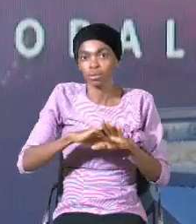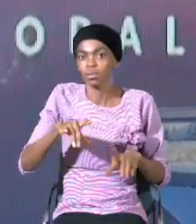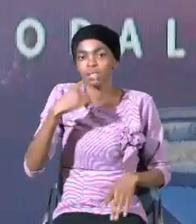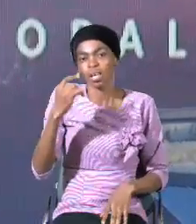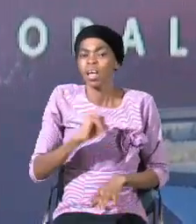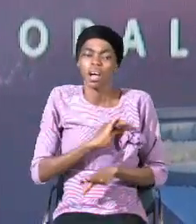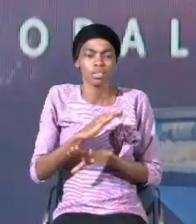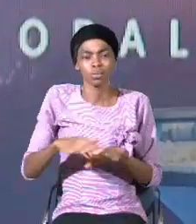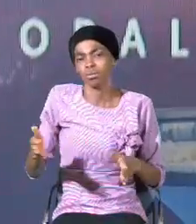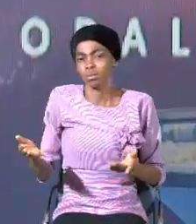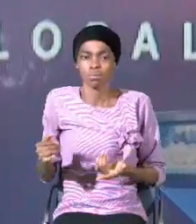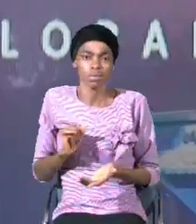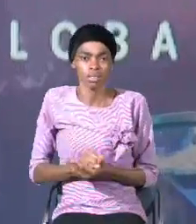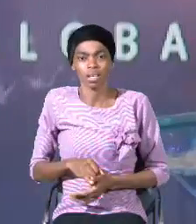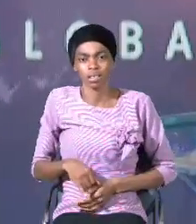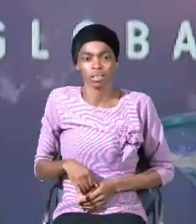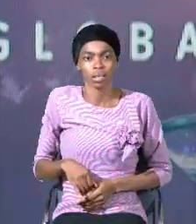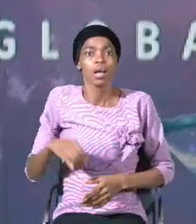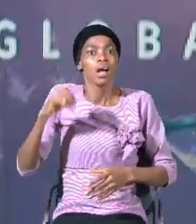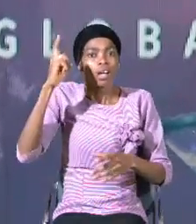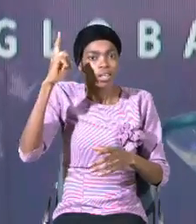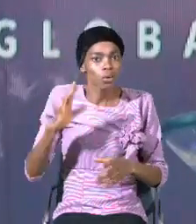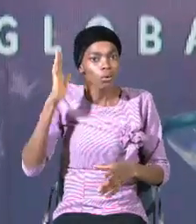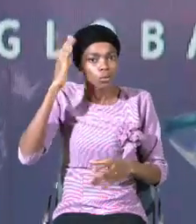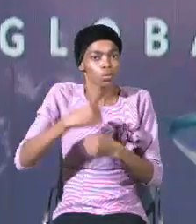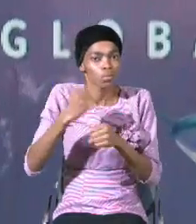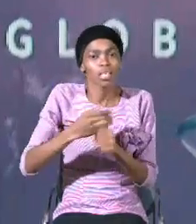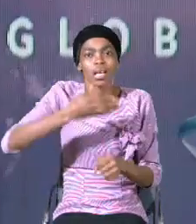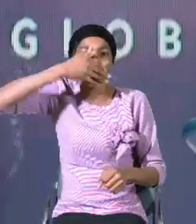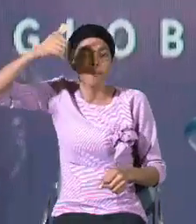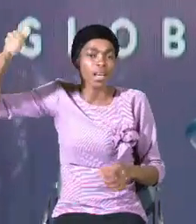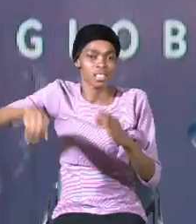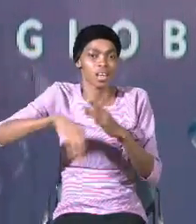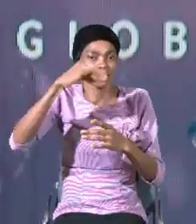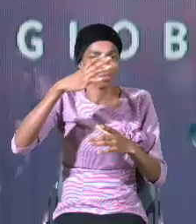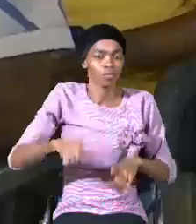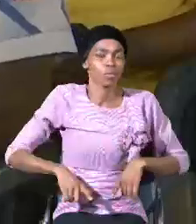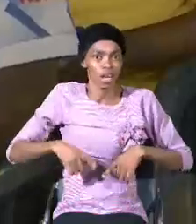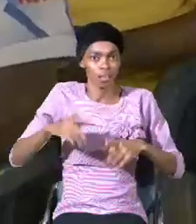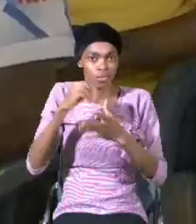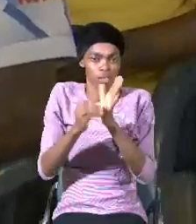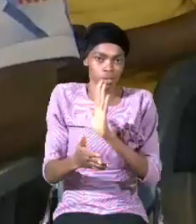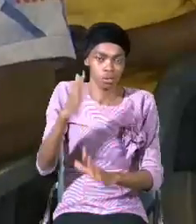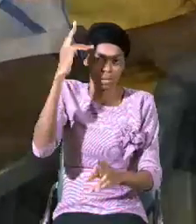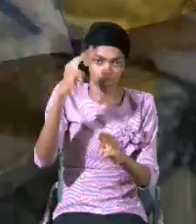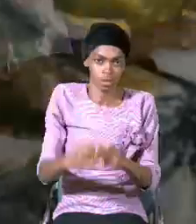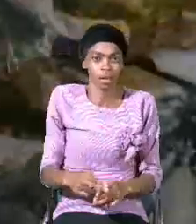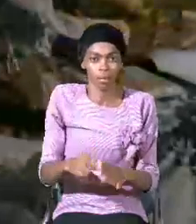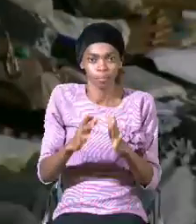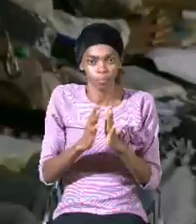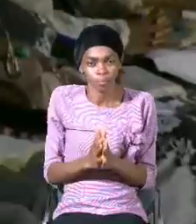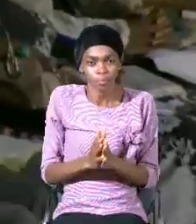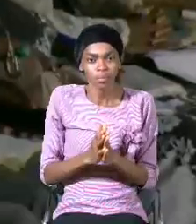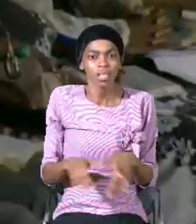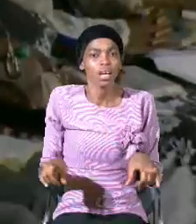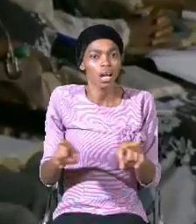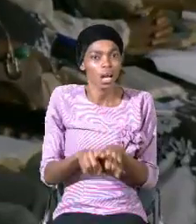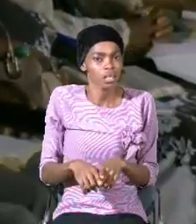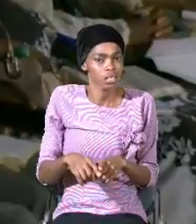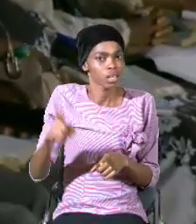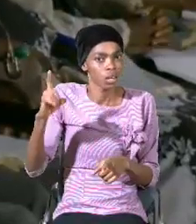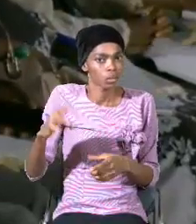want that. He's going to make the best out of you in Jesus' name. And as he mends your